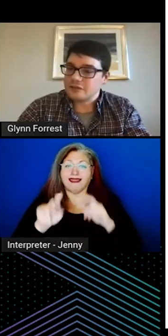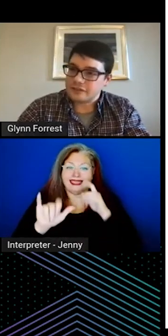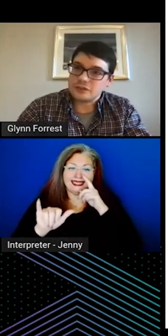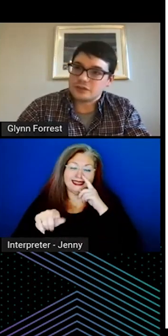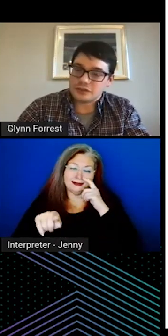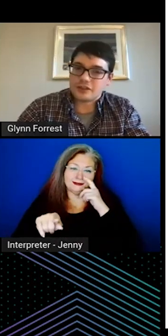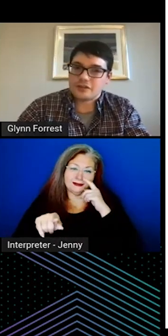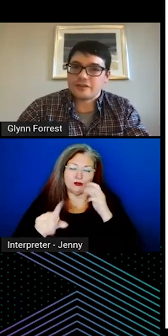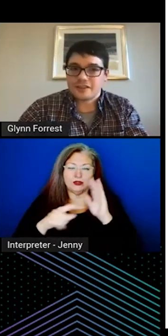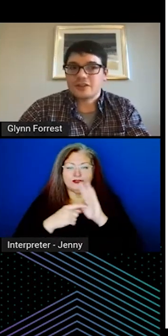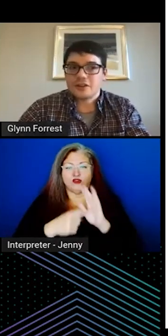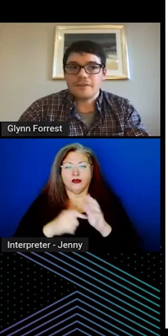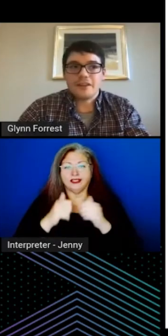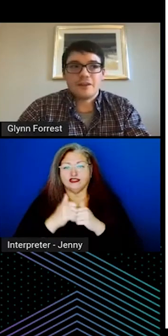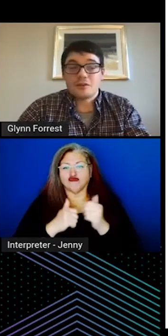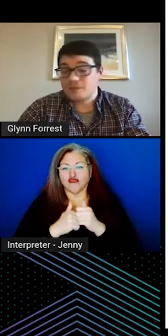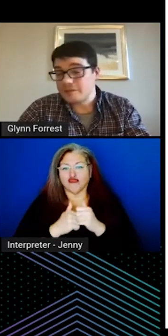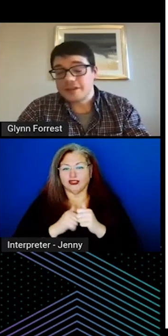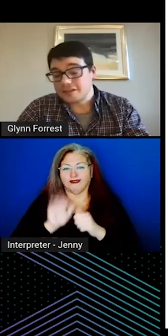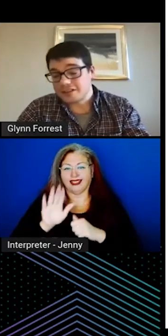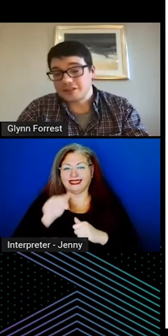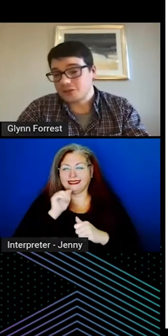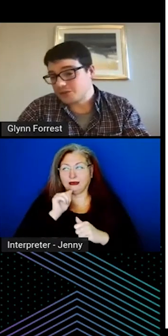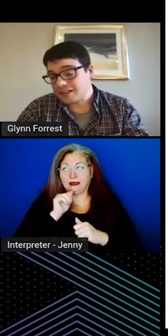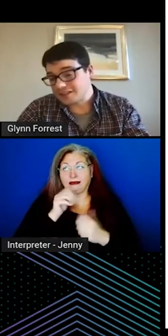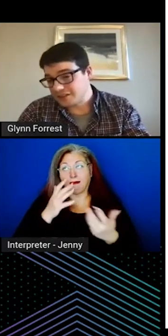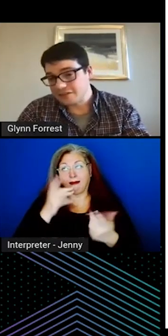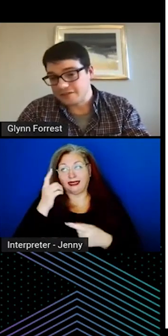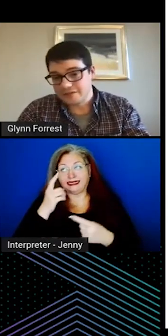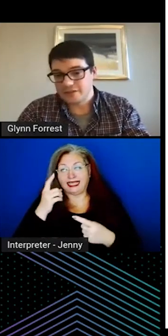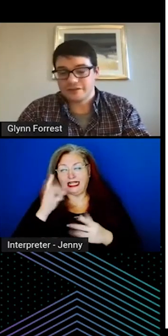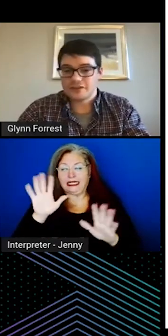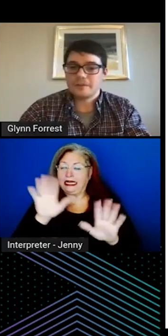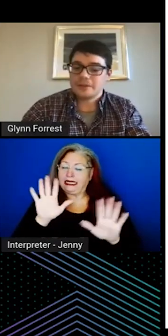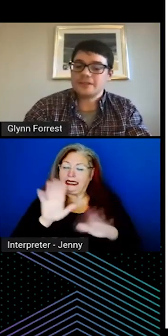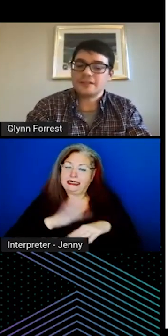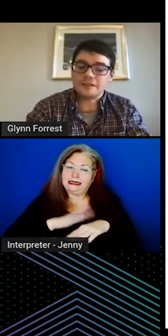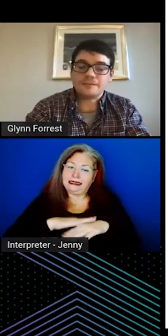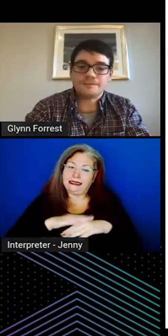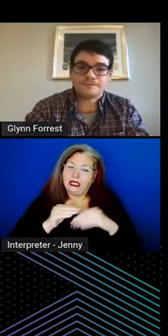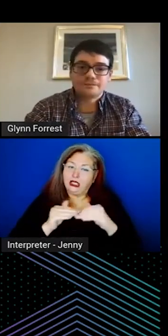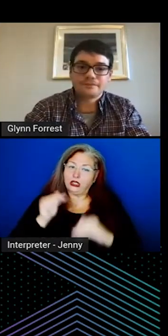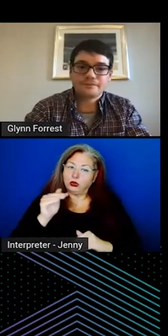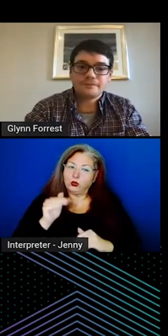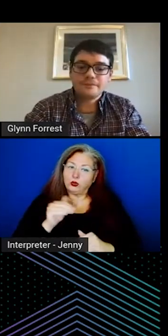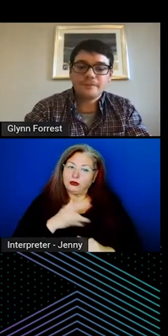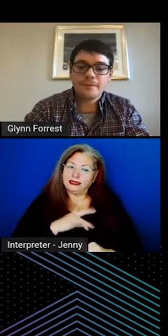kind of reveals the structure of the secret, which might be considered too sensitive for some places.